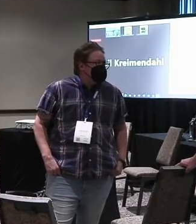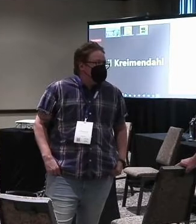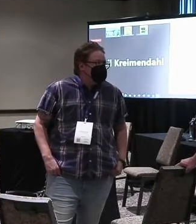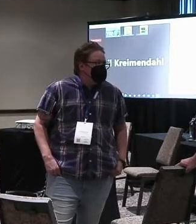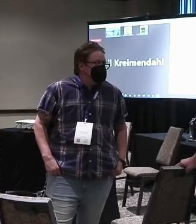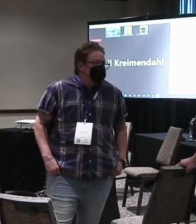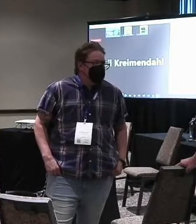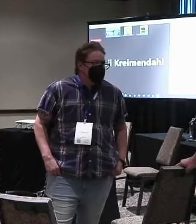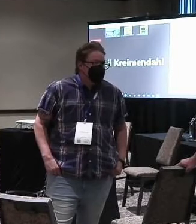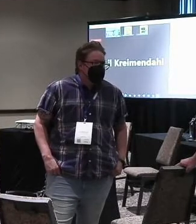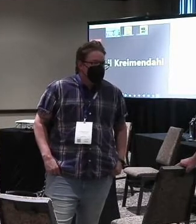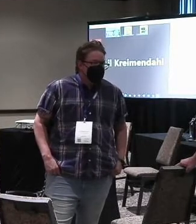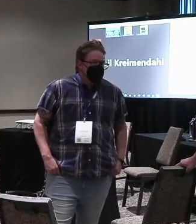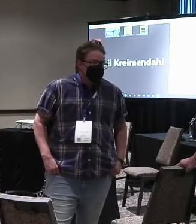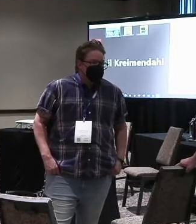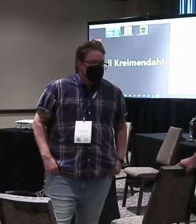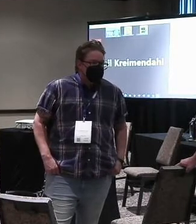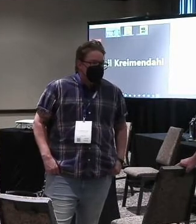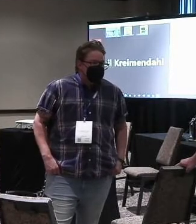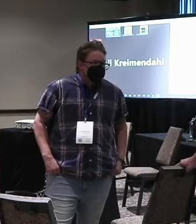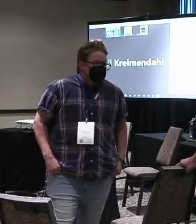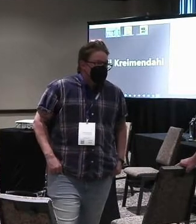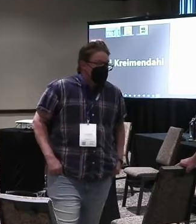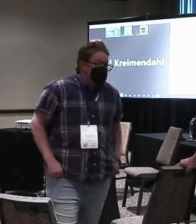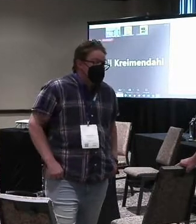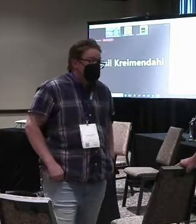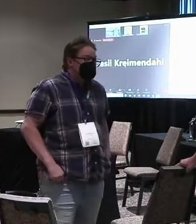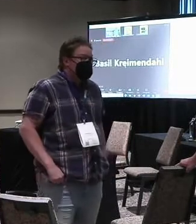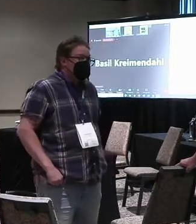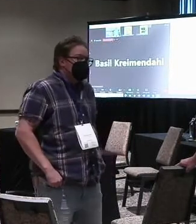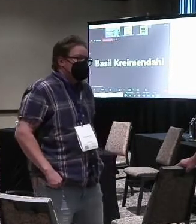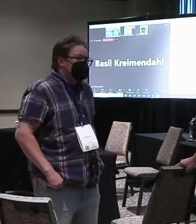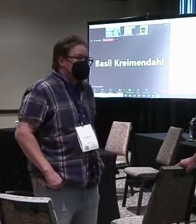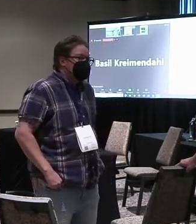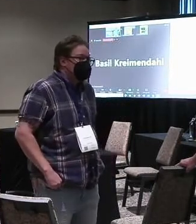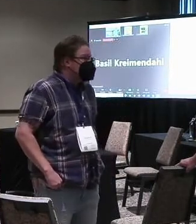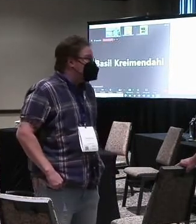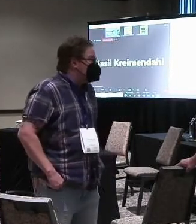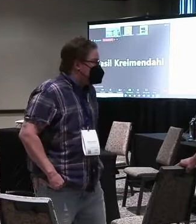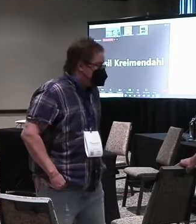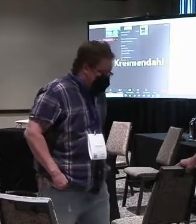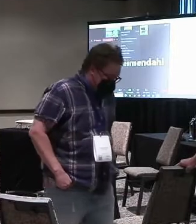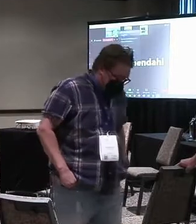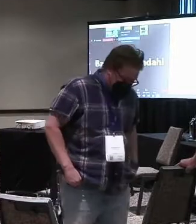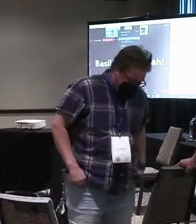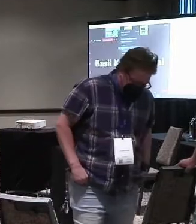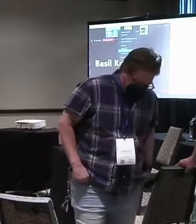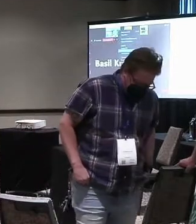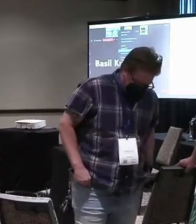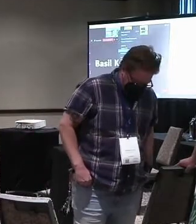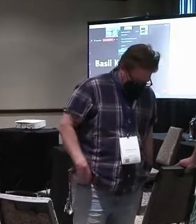You want to do that with the room? I feel strong. I don't know how other folks, I just want to check in. No one from like outside is here.